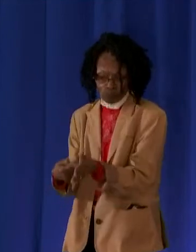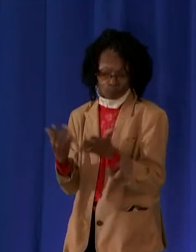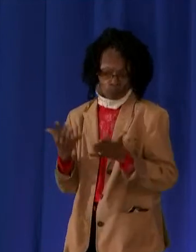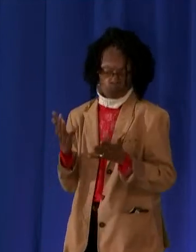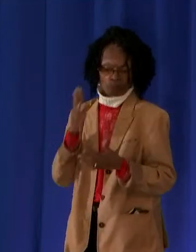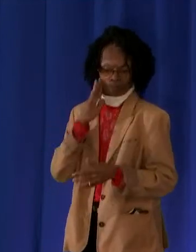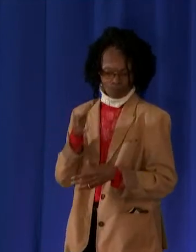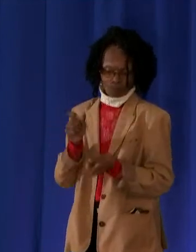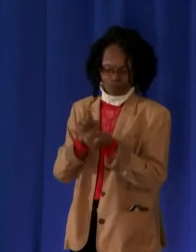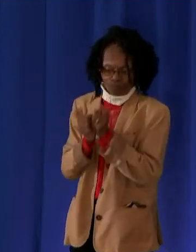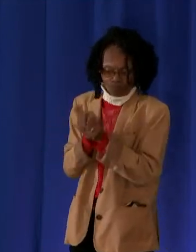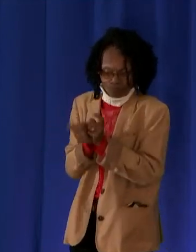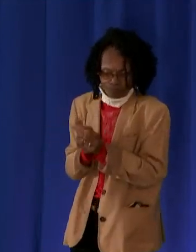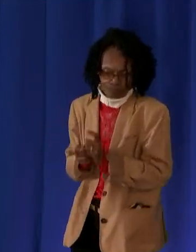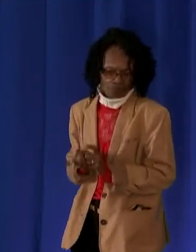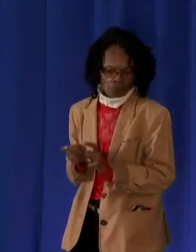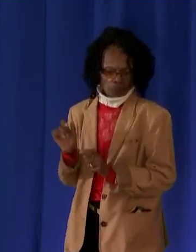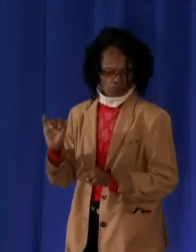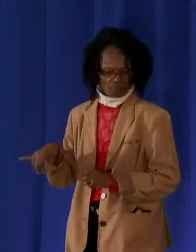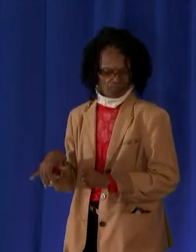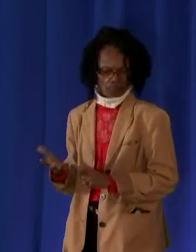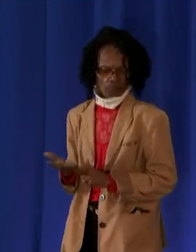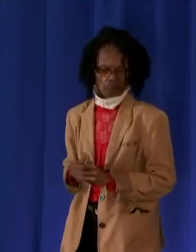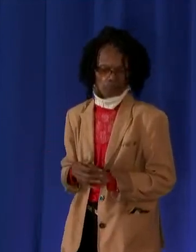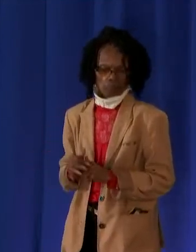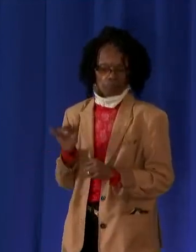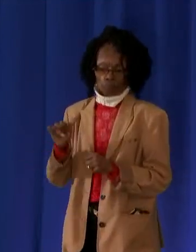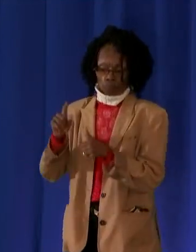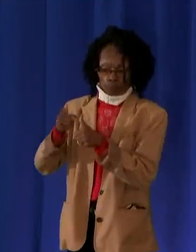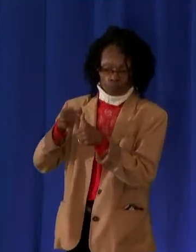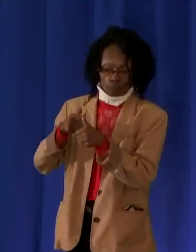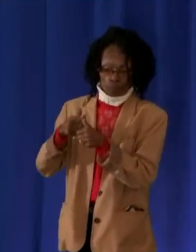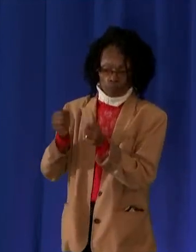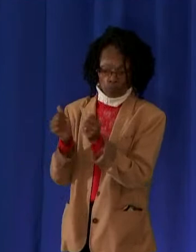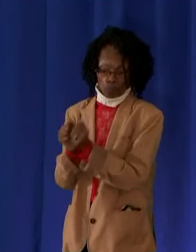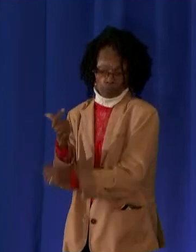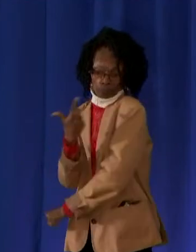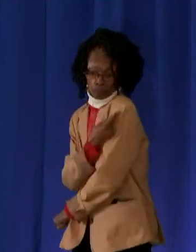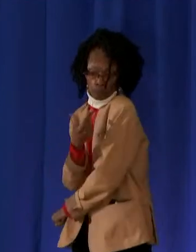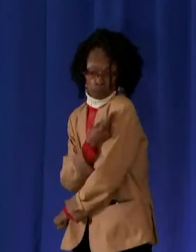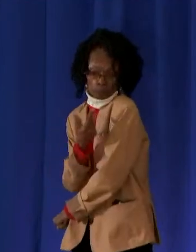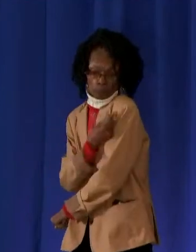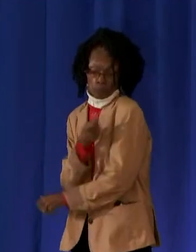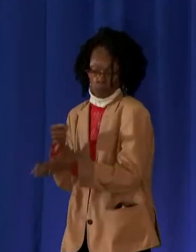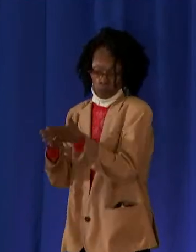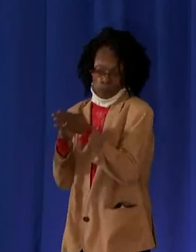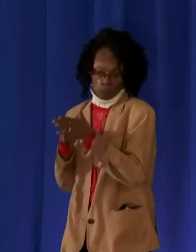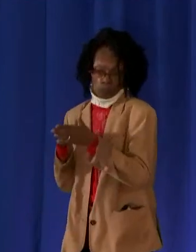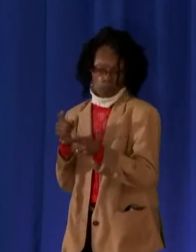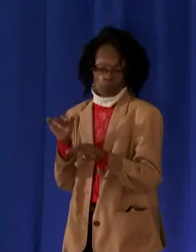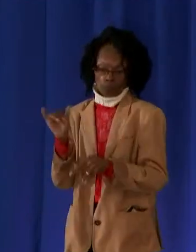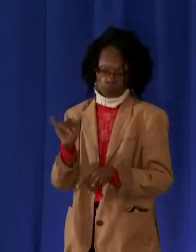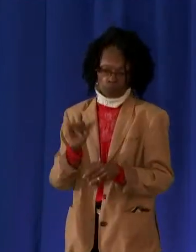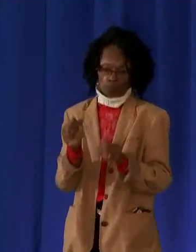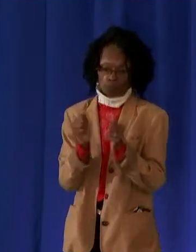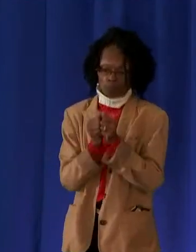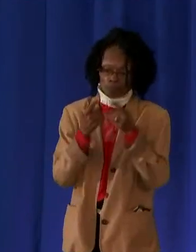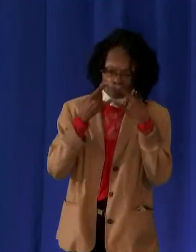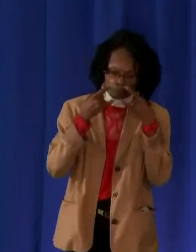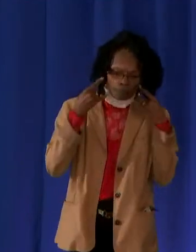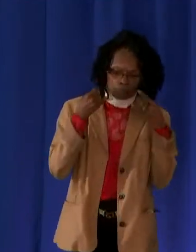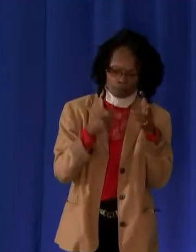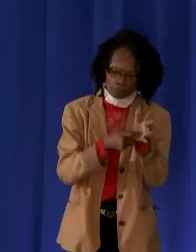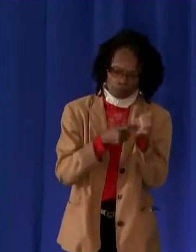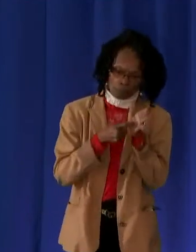requirements will be changing. First with the vaccine requirements, and then with